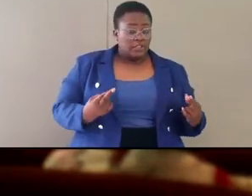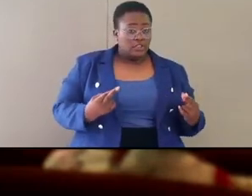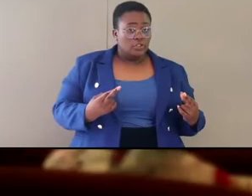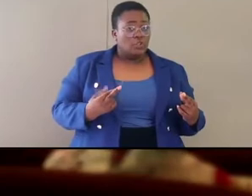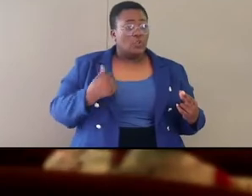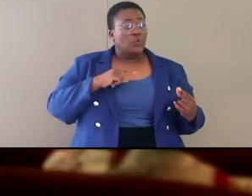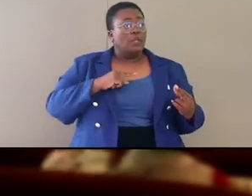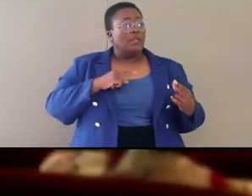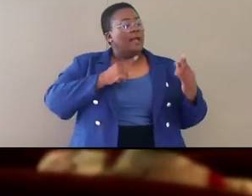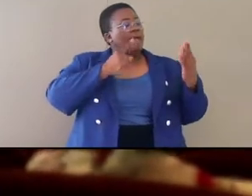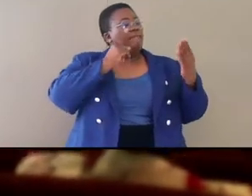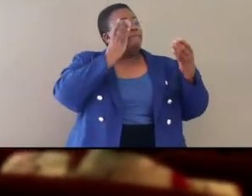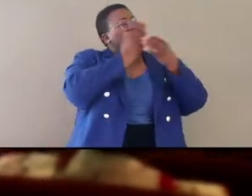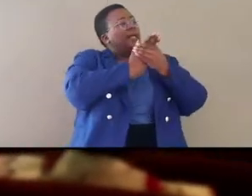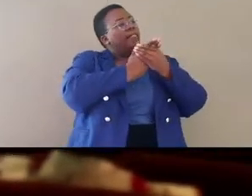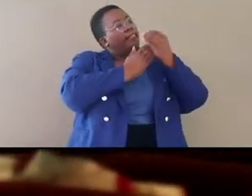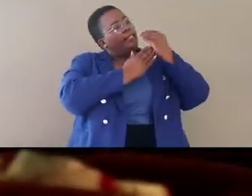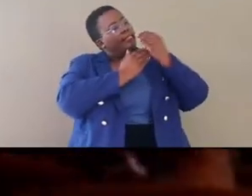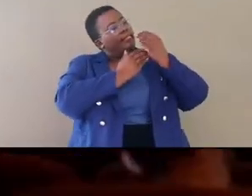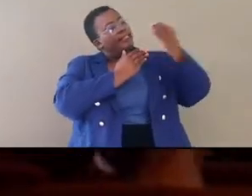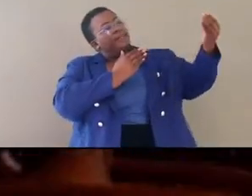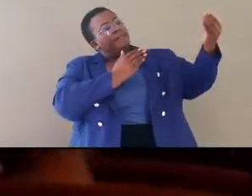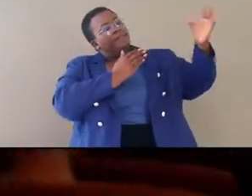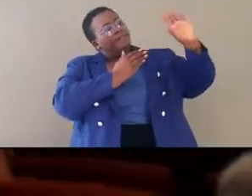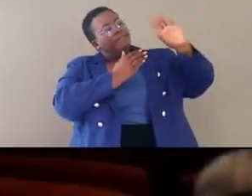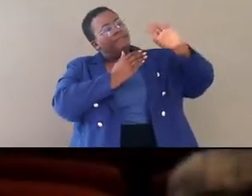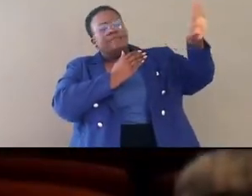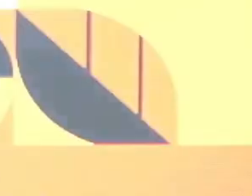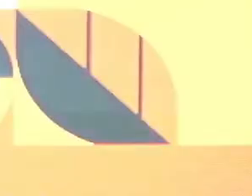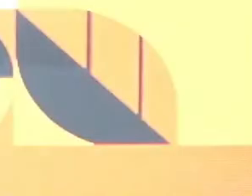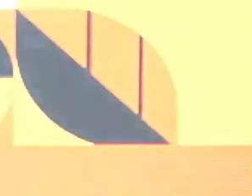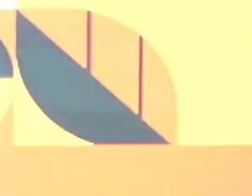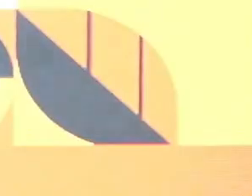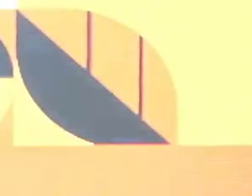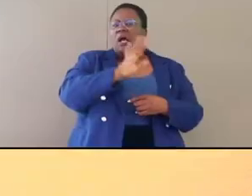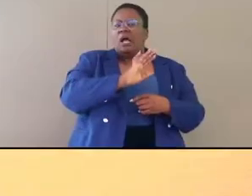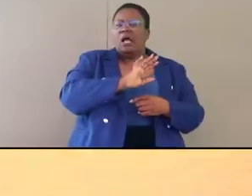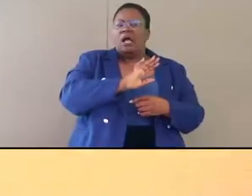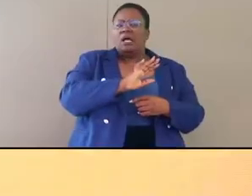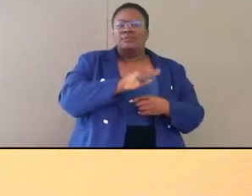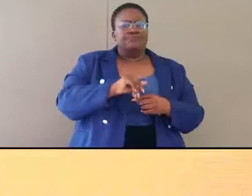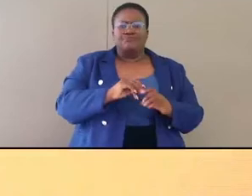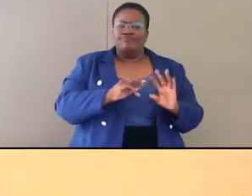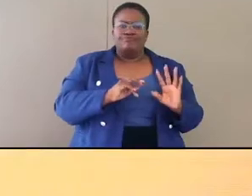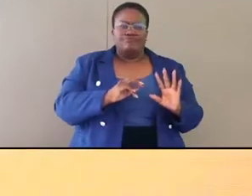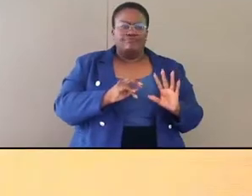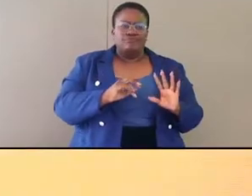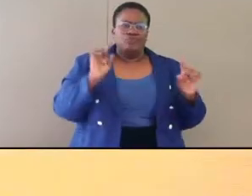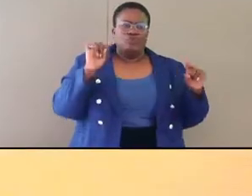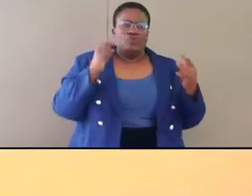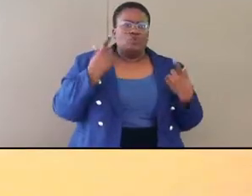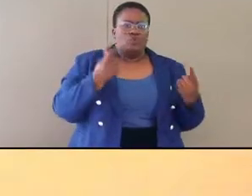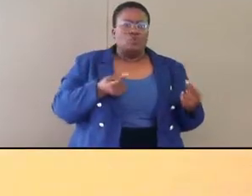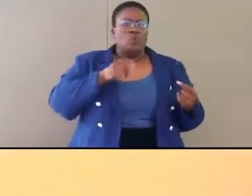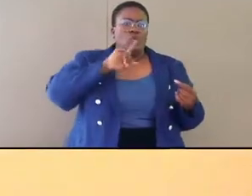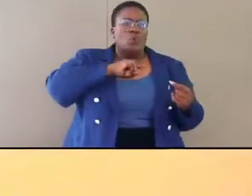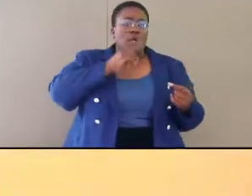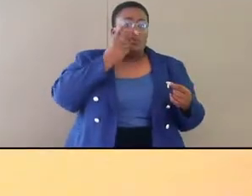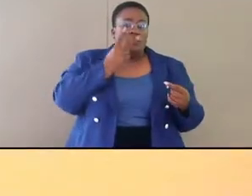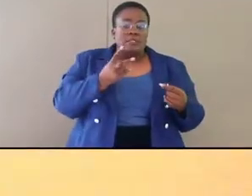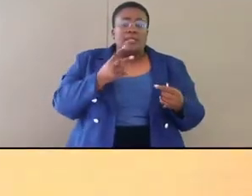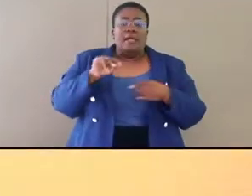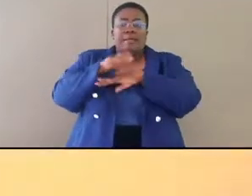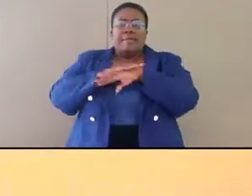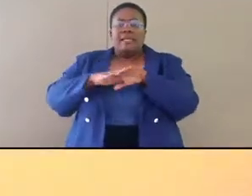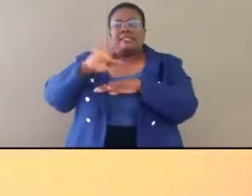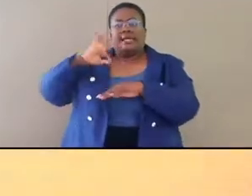shelves and forget about it. That's just the thing I can say because if you look at the basic income grant